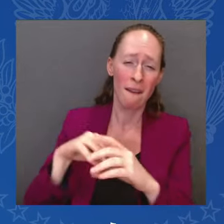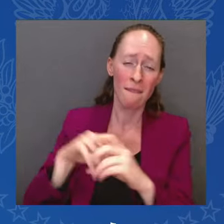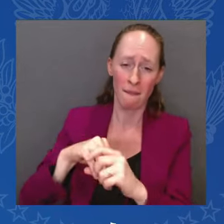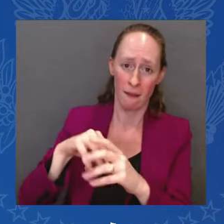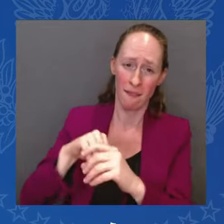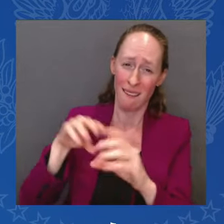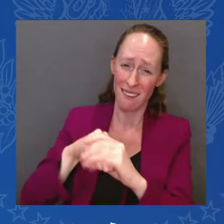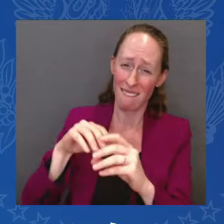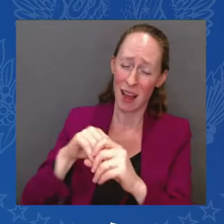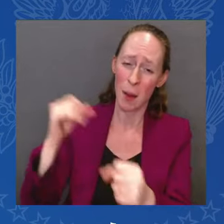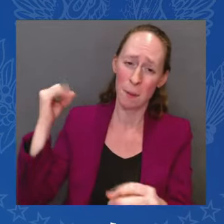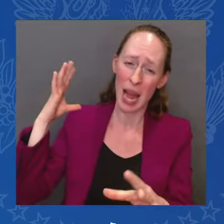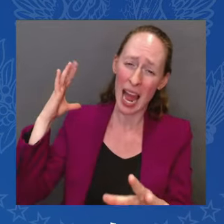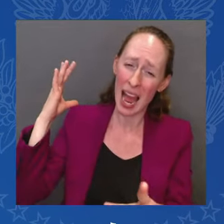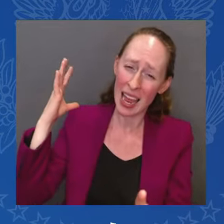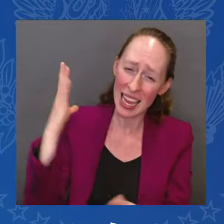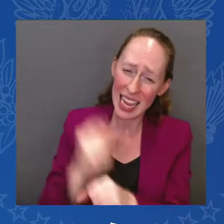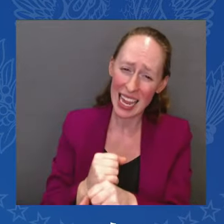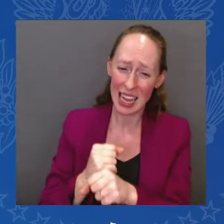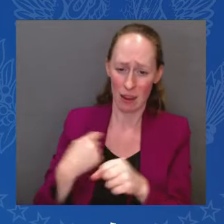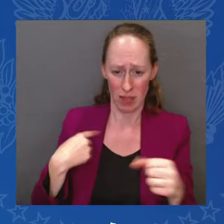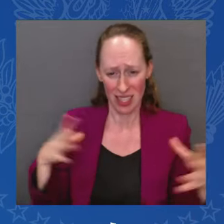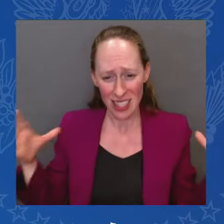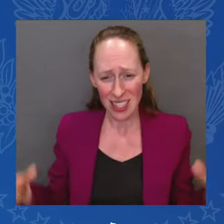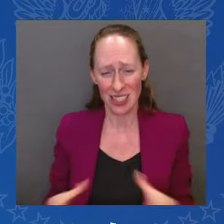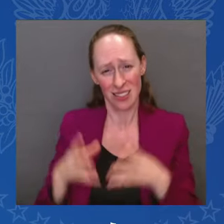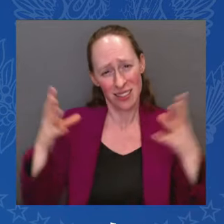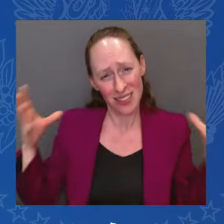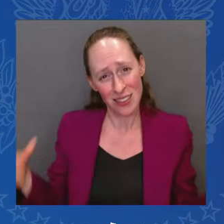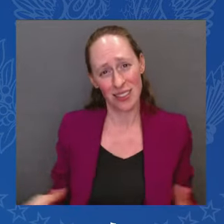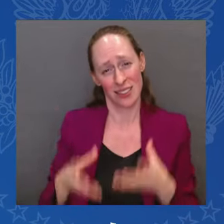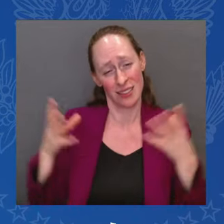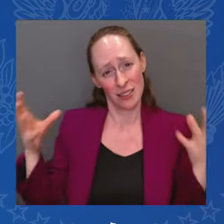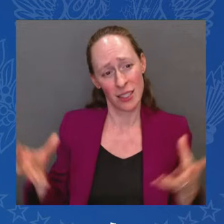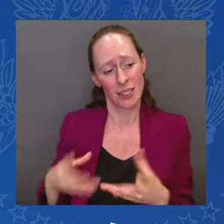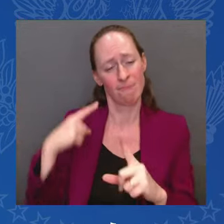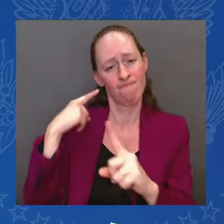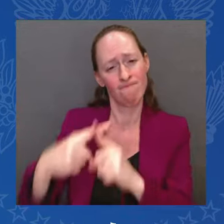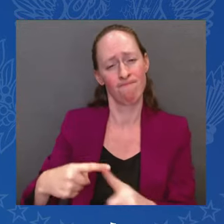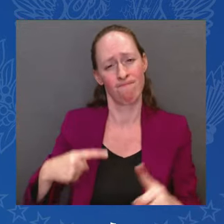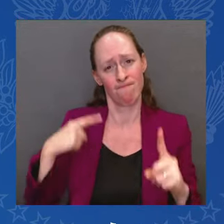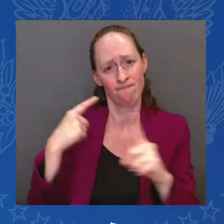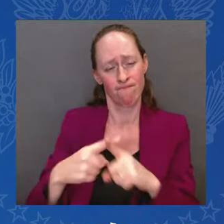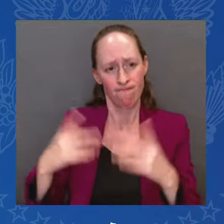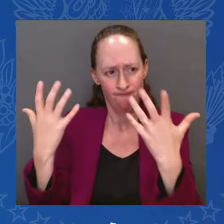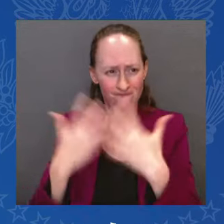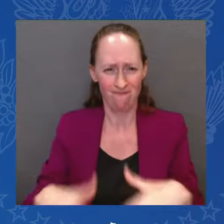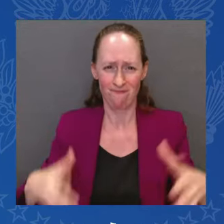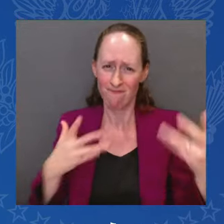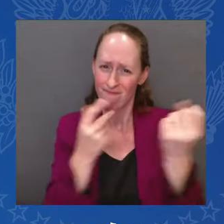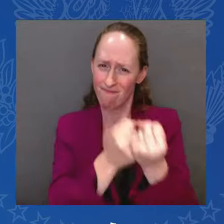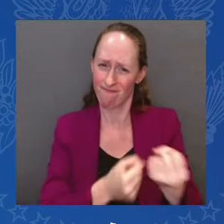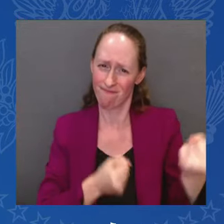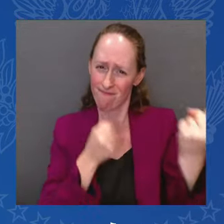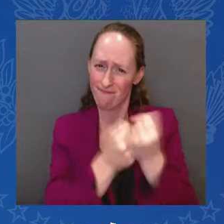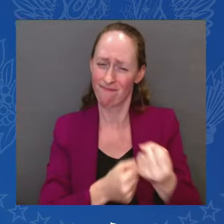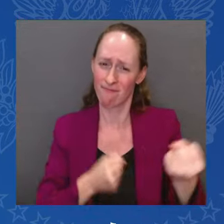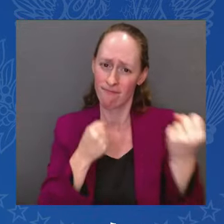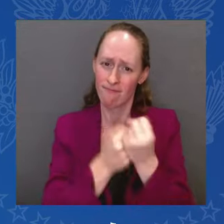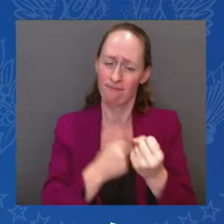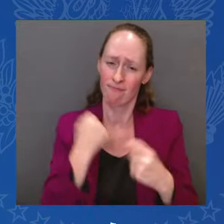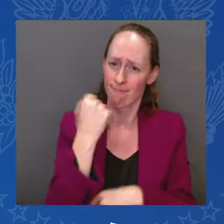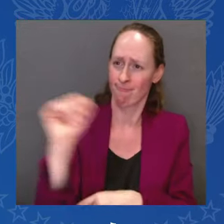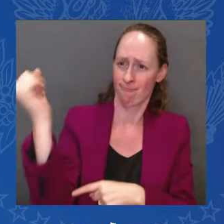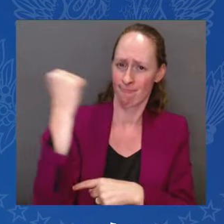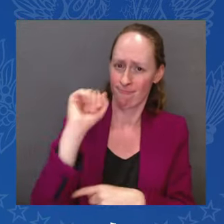It's because of that steadfast, passionate organizing that we are a winning movement. But we're a winning movement doing very